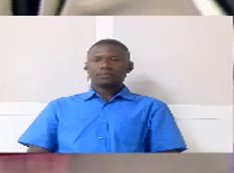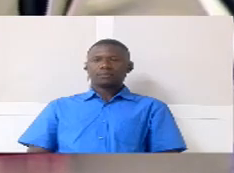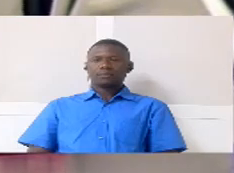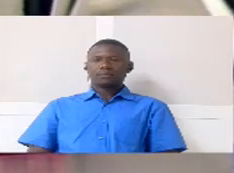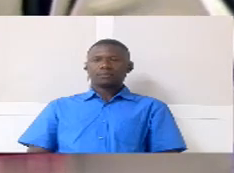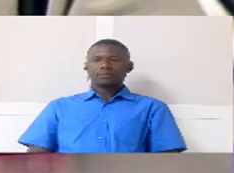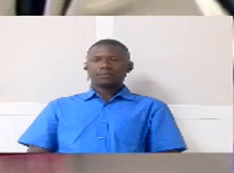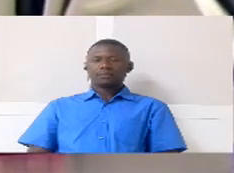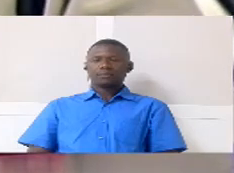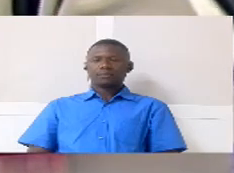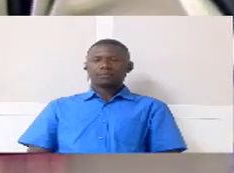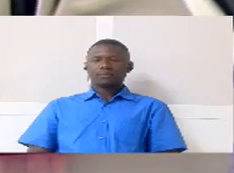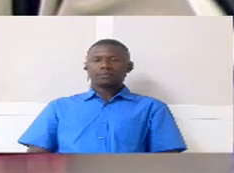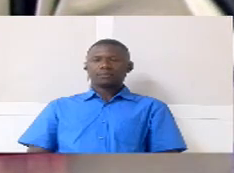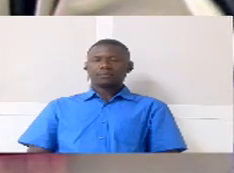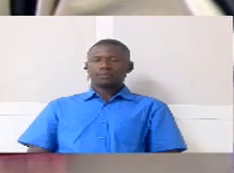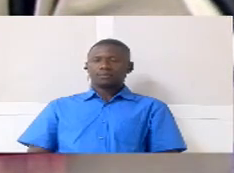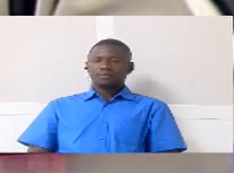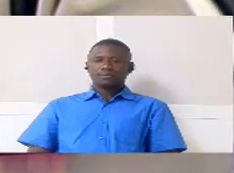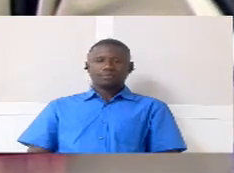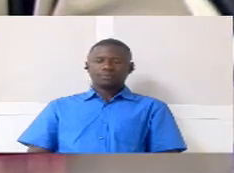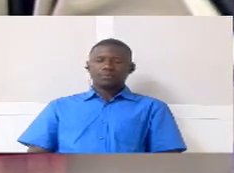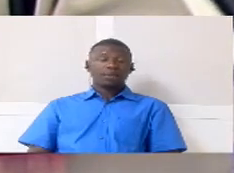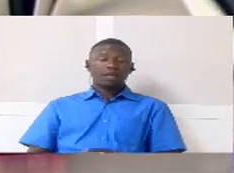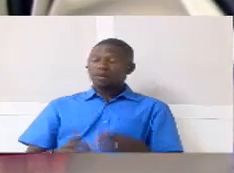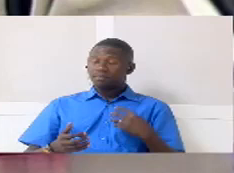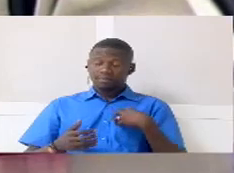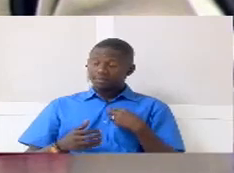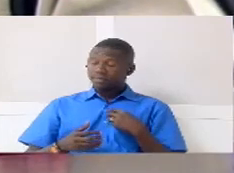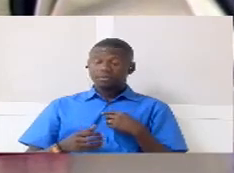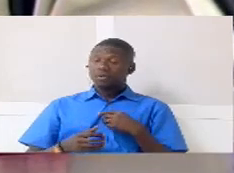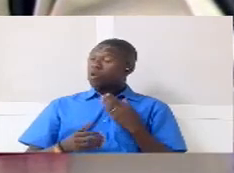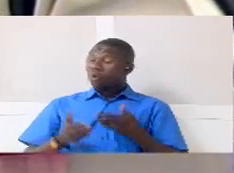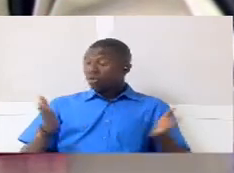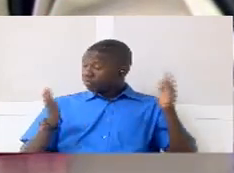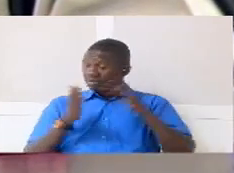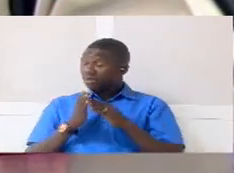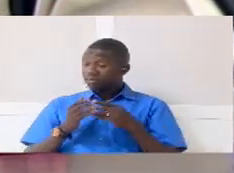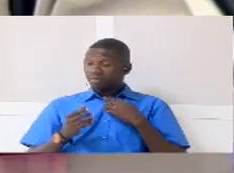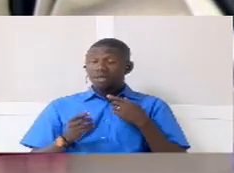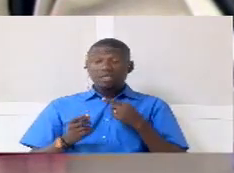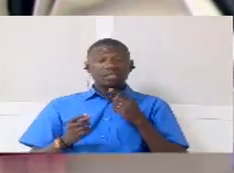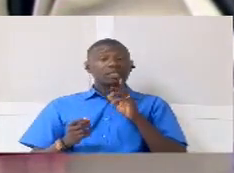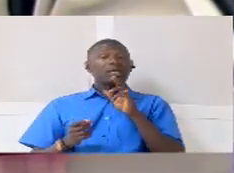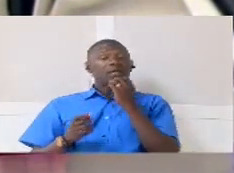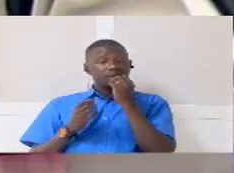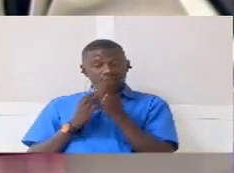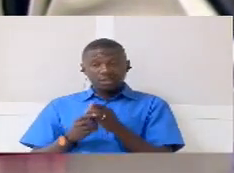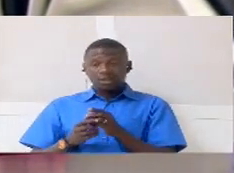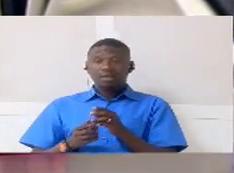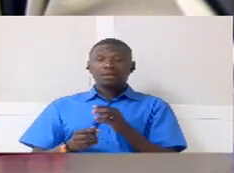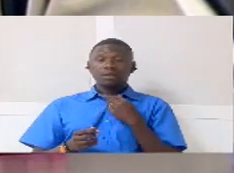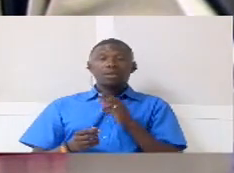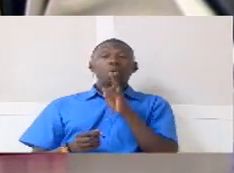chodi la munye kaito dada. Up till now, I appoint my accusing fingers to the people that prepared that document. Do prisons man